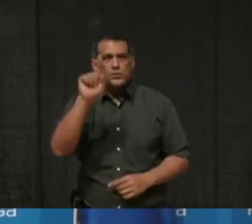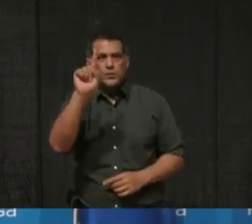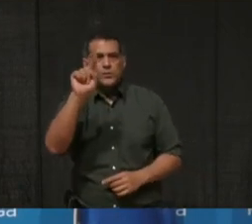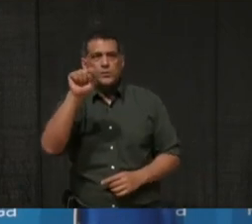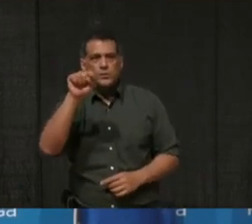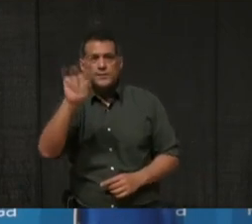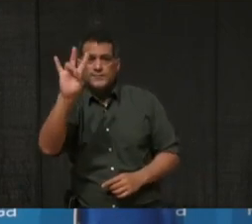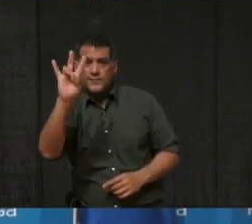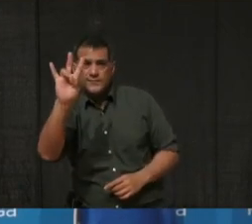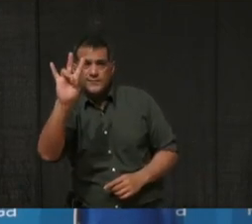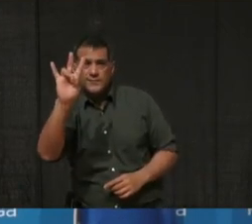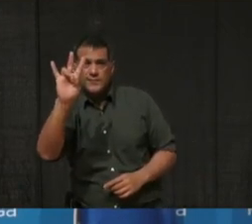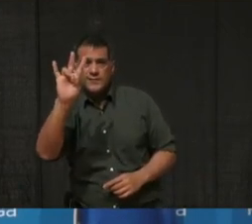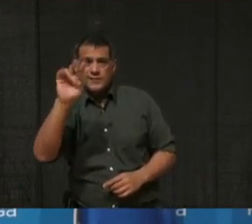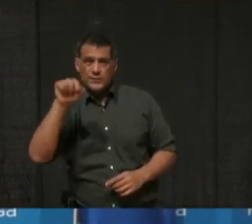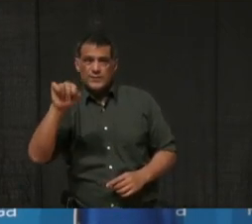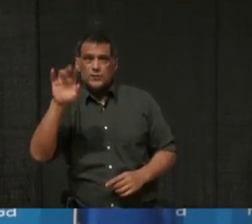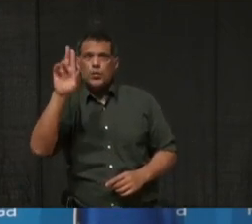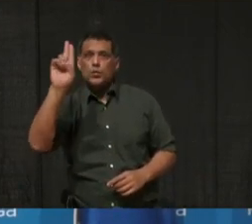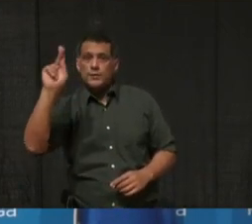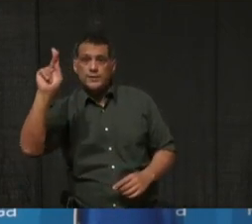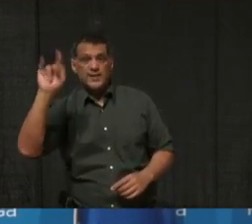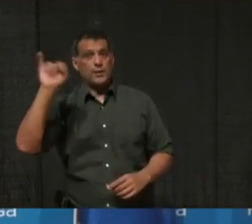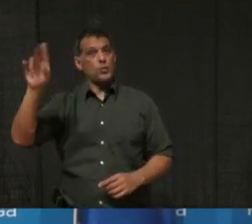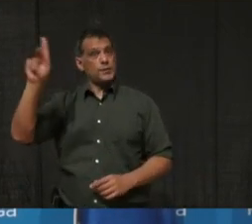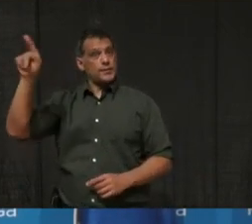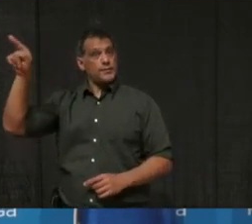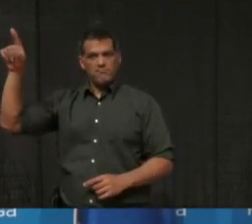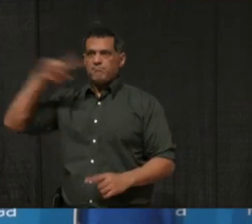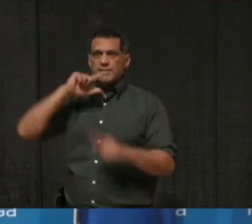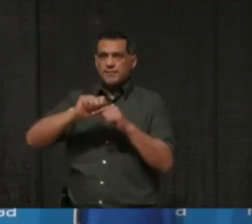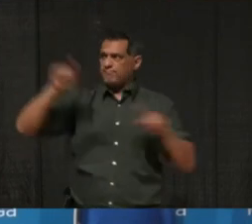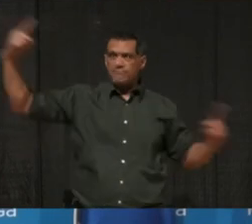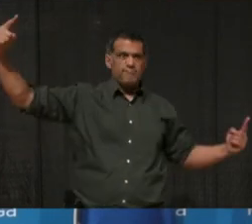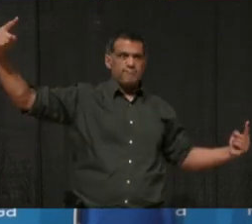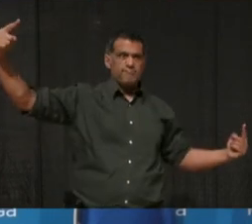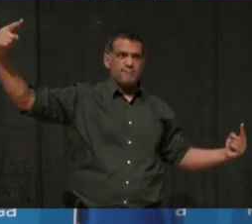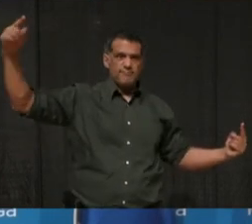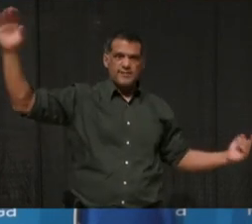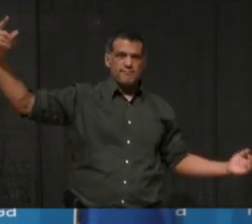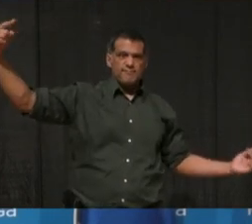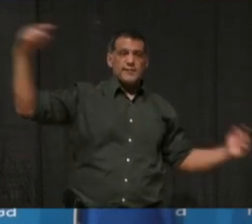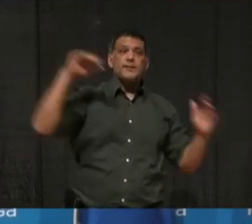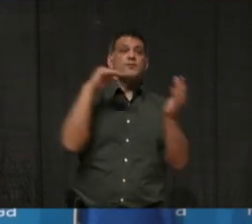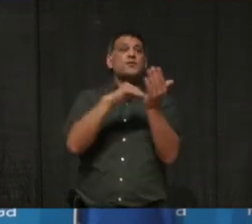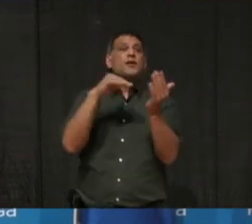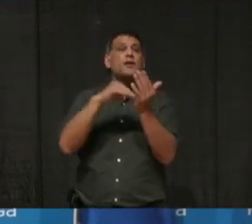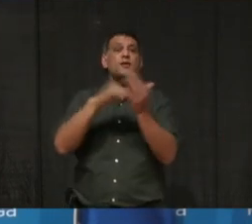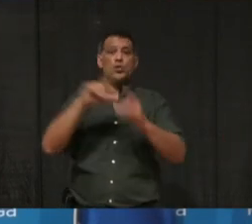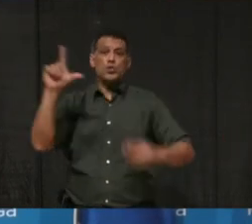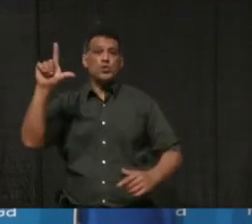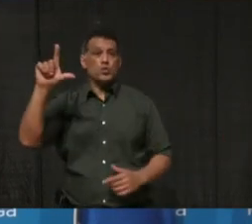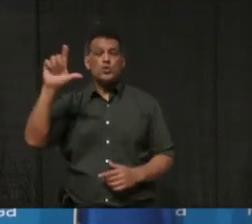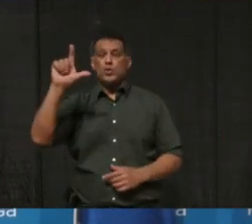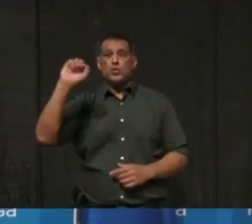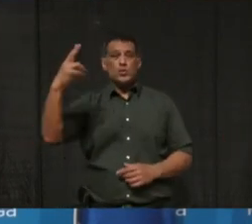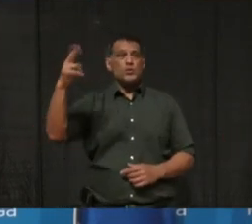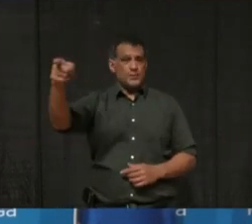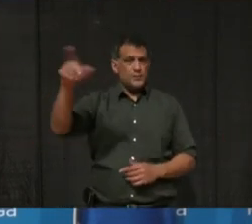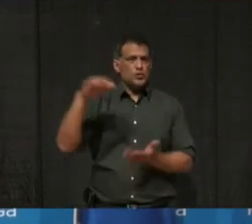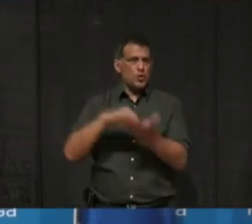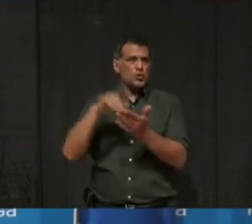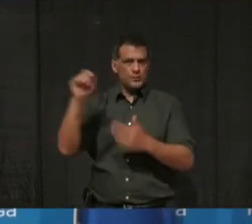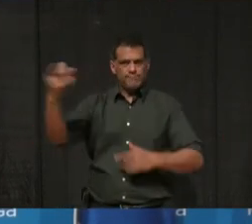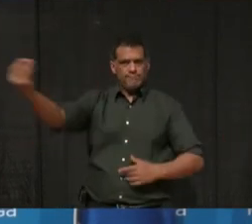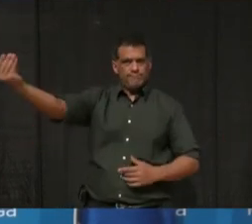B.1.7, also known as the UK variant. Dr. Lowe has told me that we cannot, we can